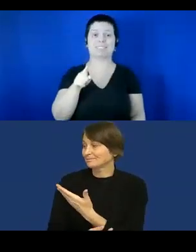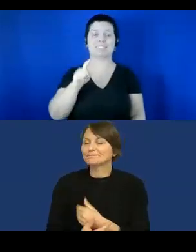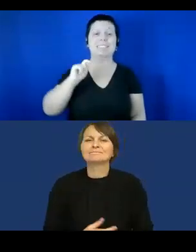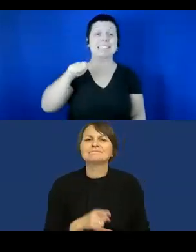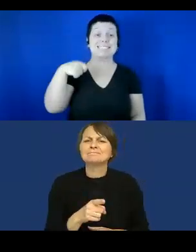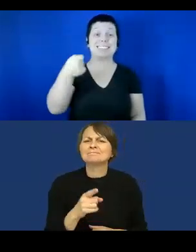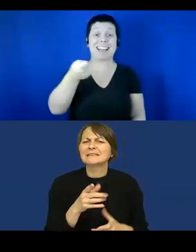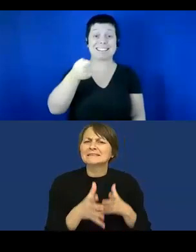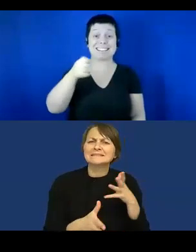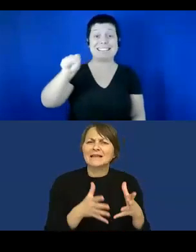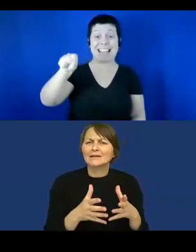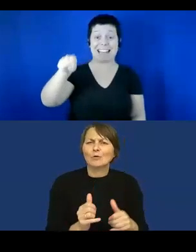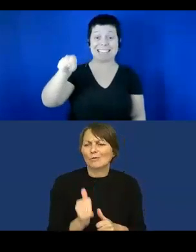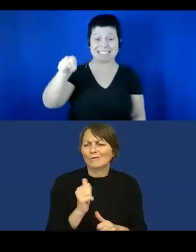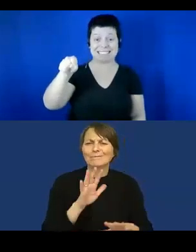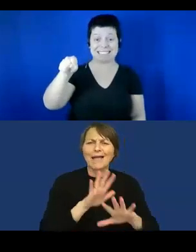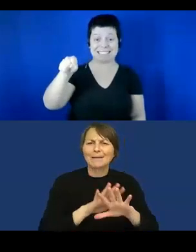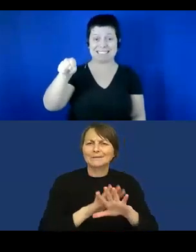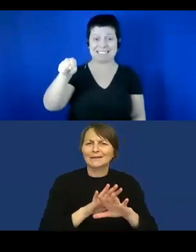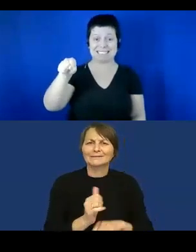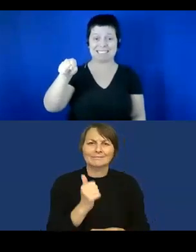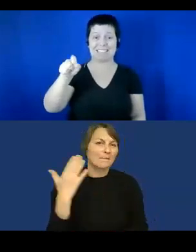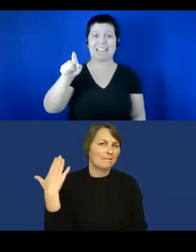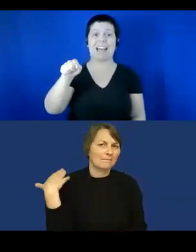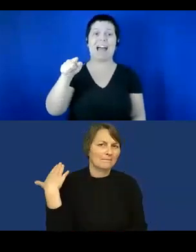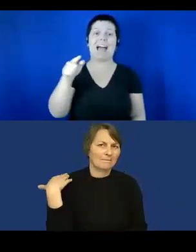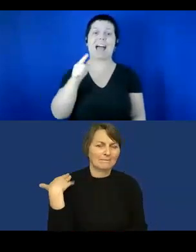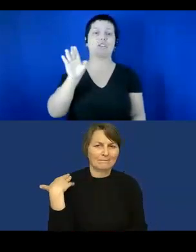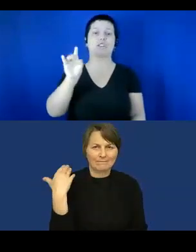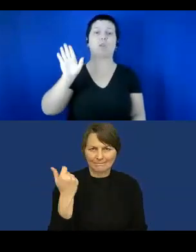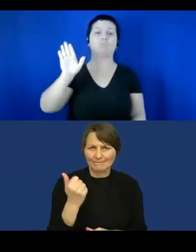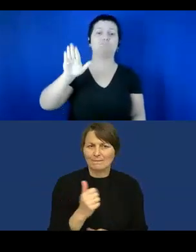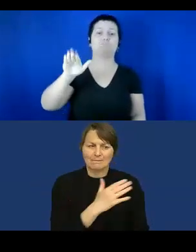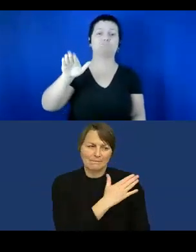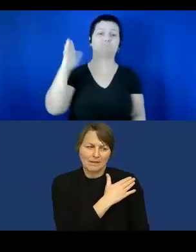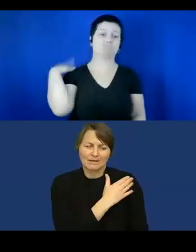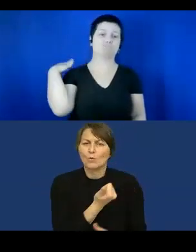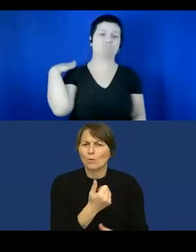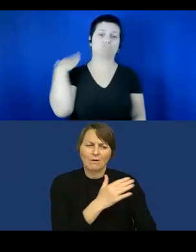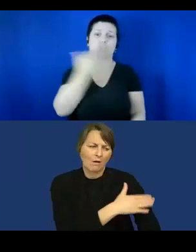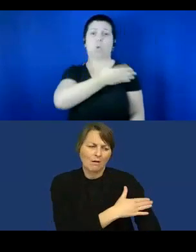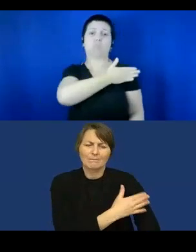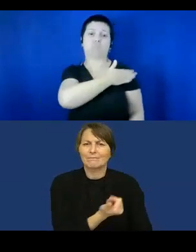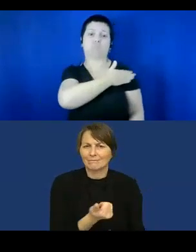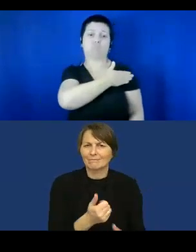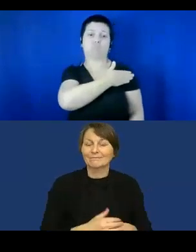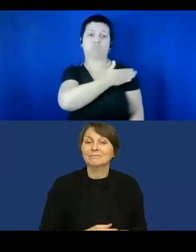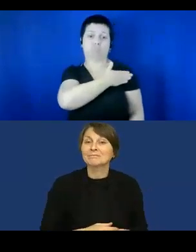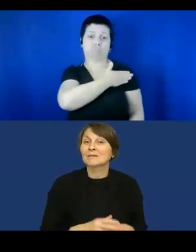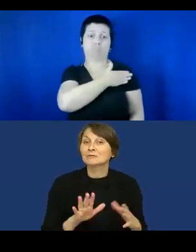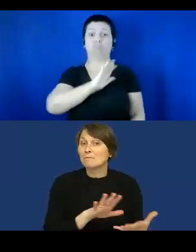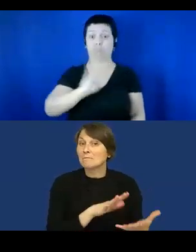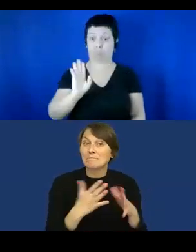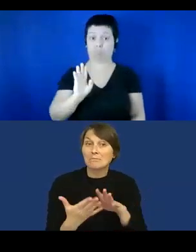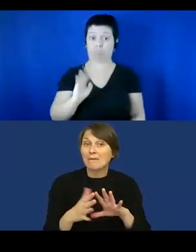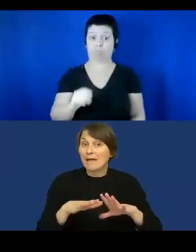yes, or the haptis for yes, which is basically tapping the hand on the shoulder, or sometimes also the arm. And how we translated this is